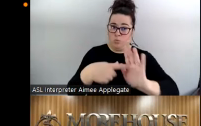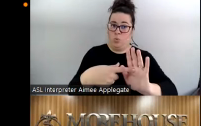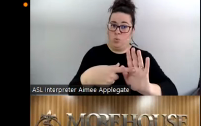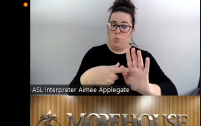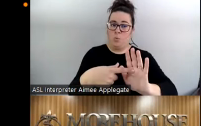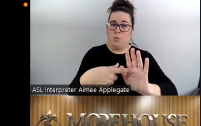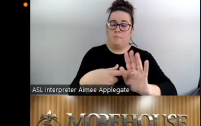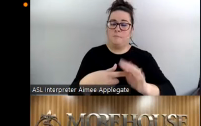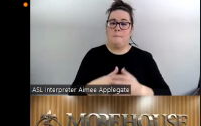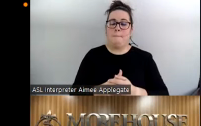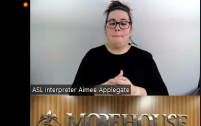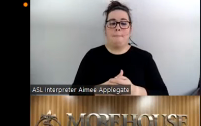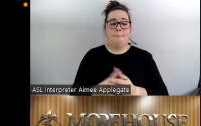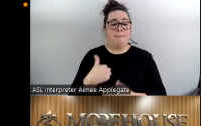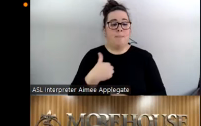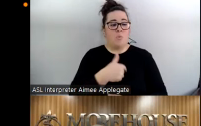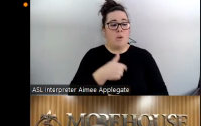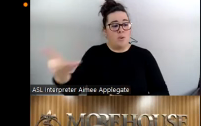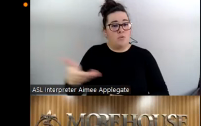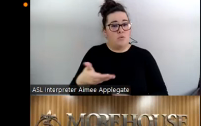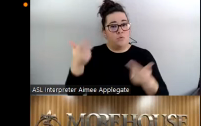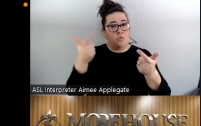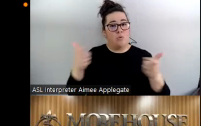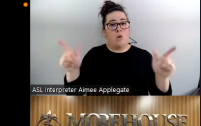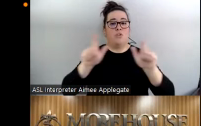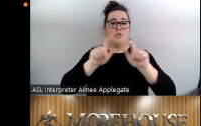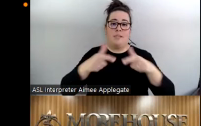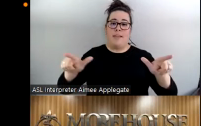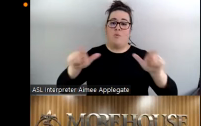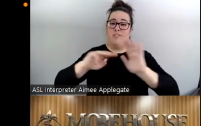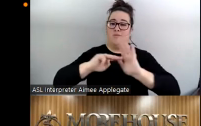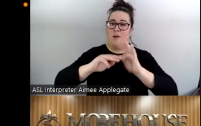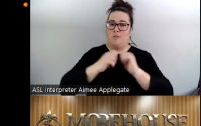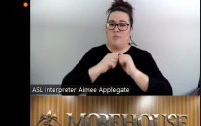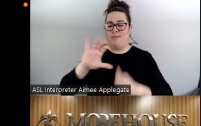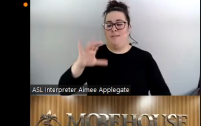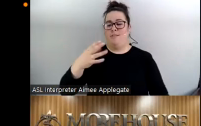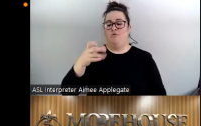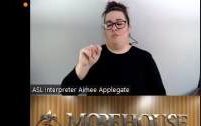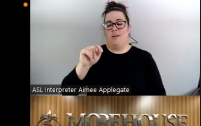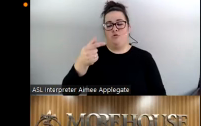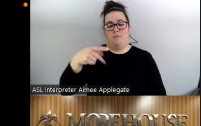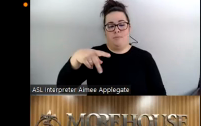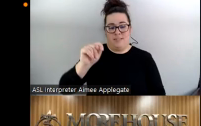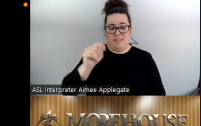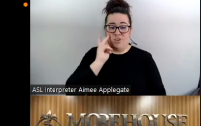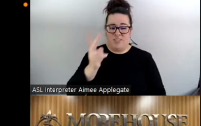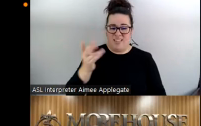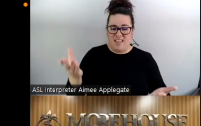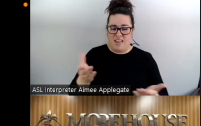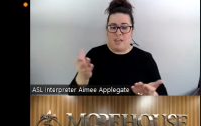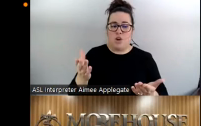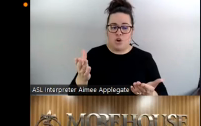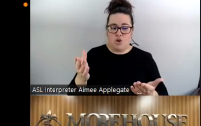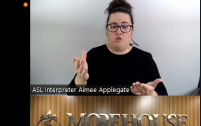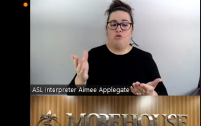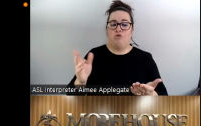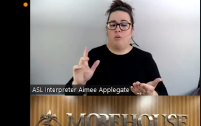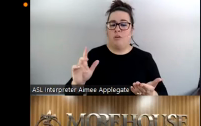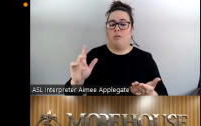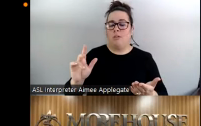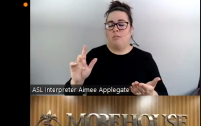were introduced to the idea of large language models with ChatGPT, and you see that on the bottom right here in 2023, there actually